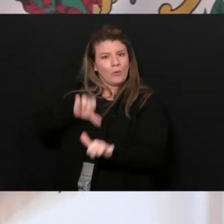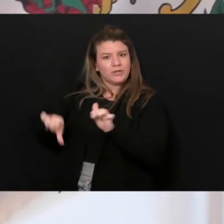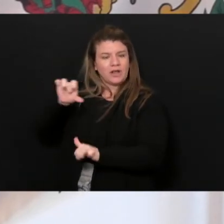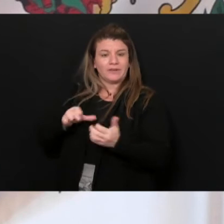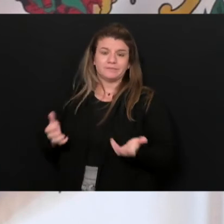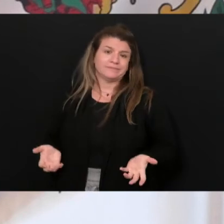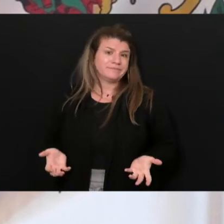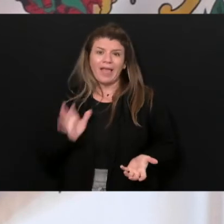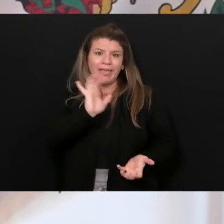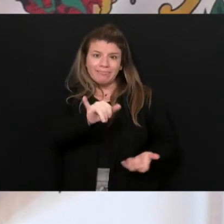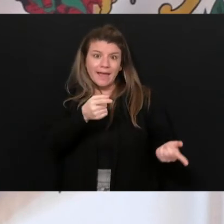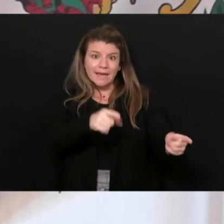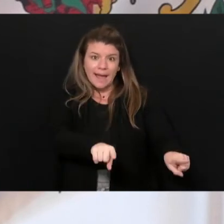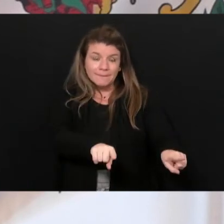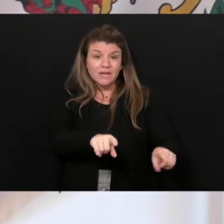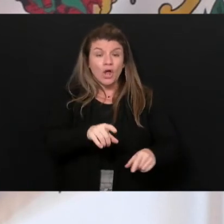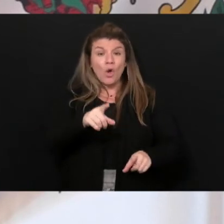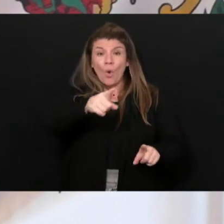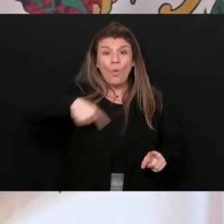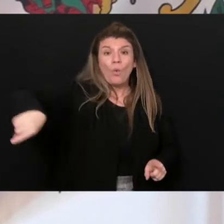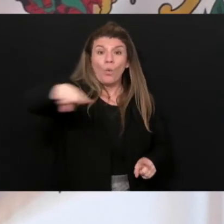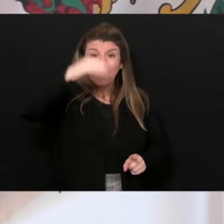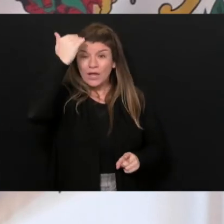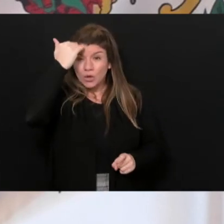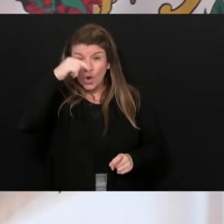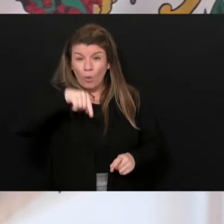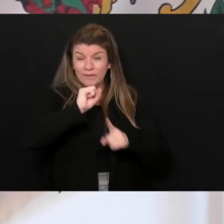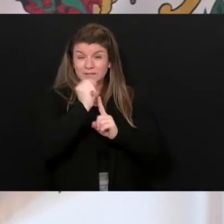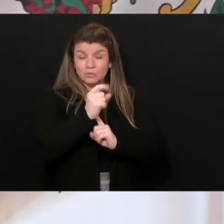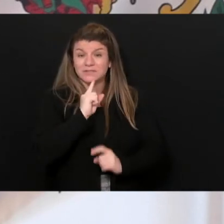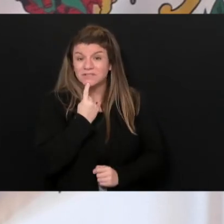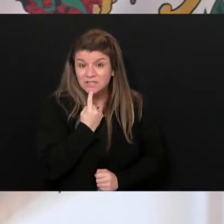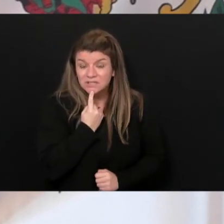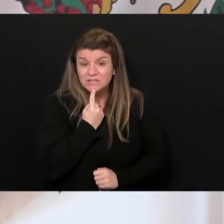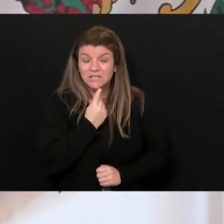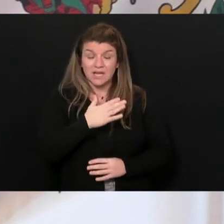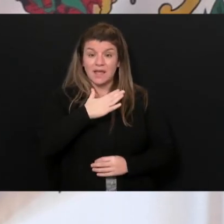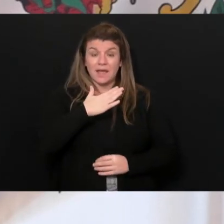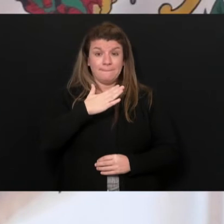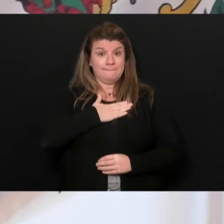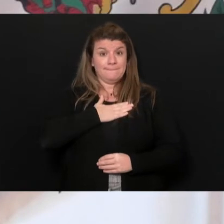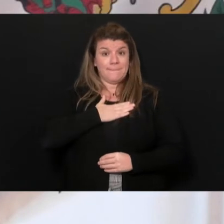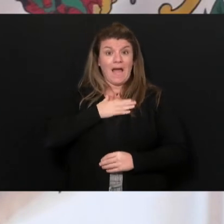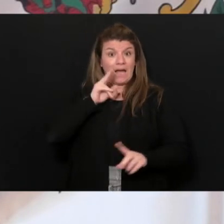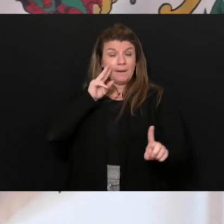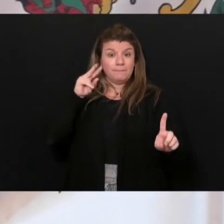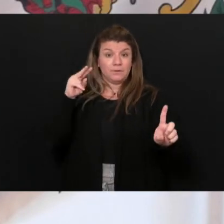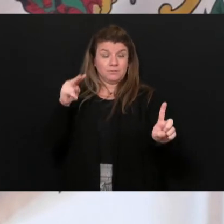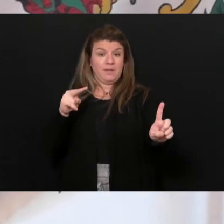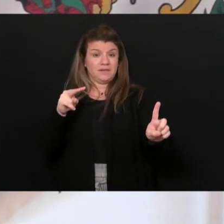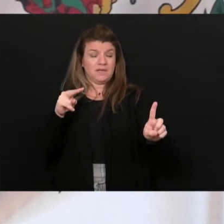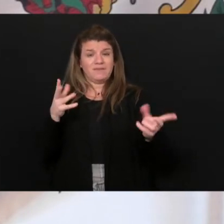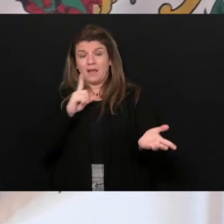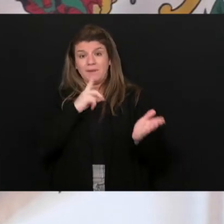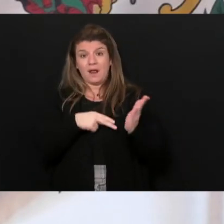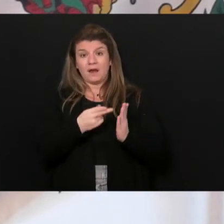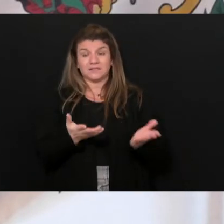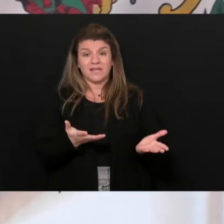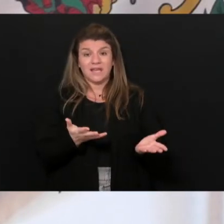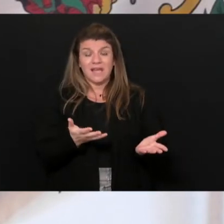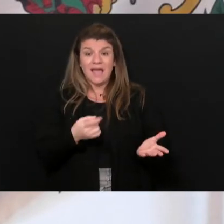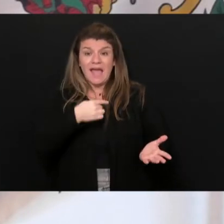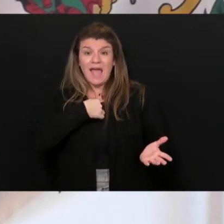But we all know how serious this situation is. From my standpoint, for God's sake living, I found